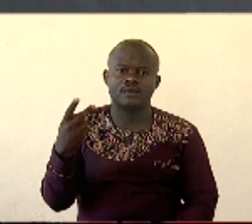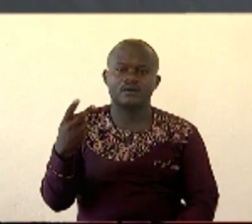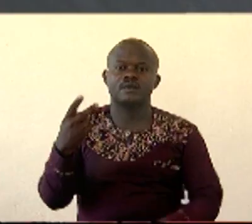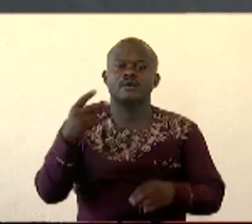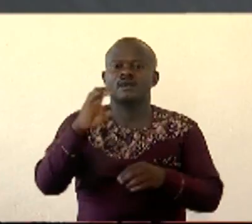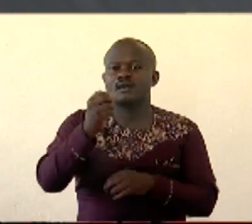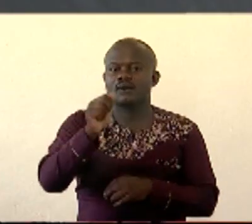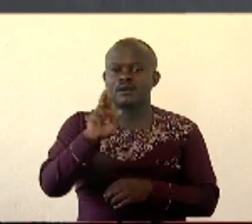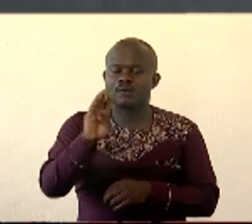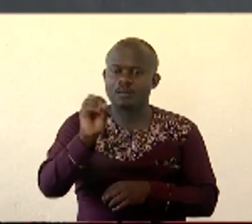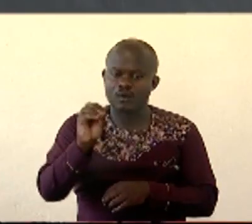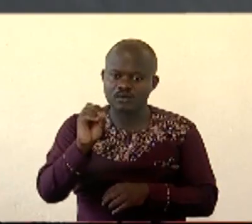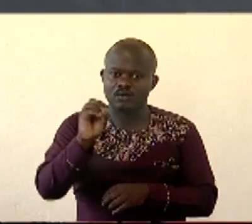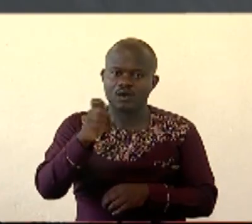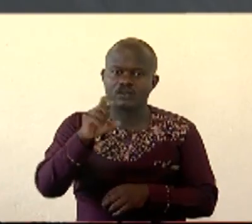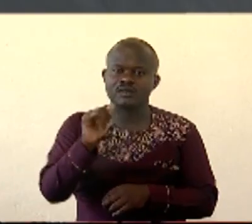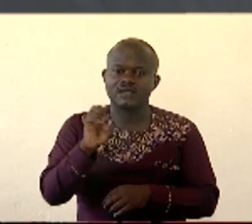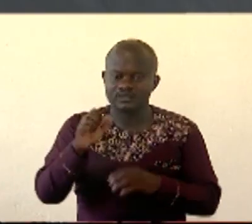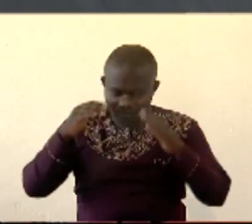carbon dioxide concentration.